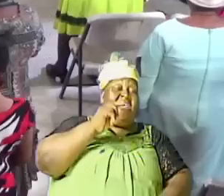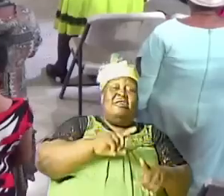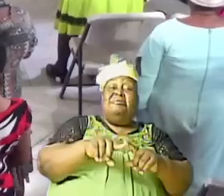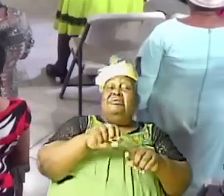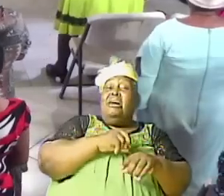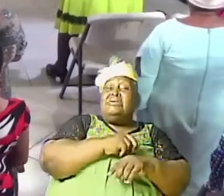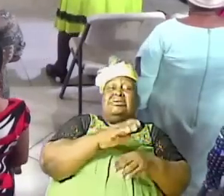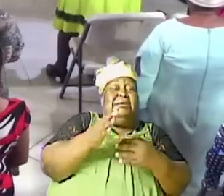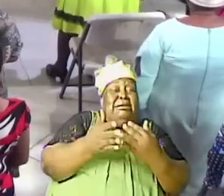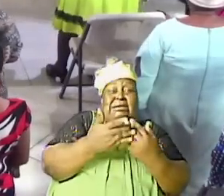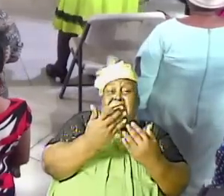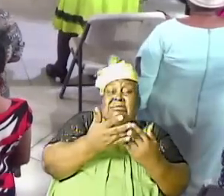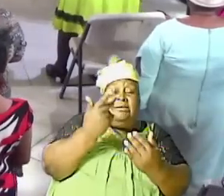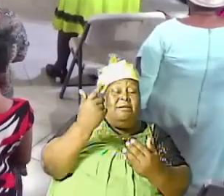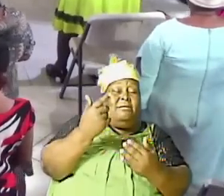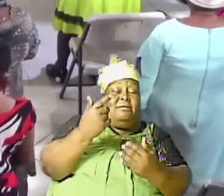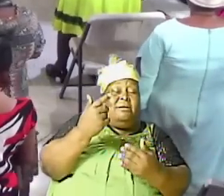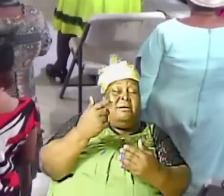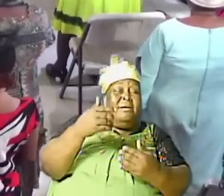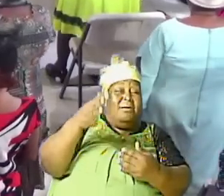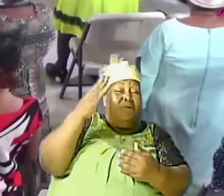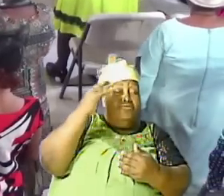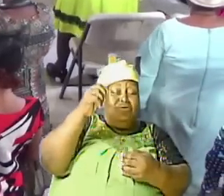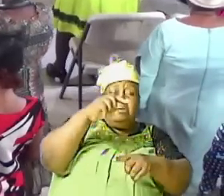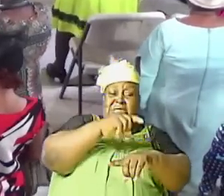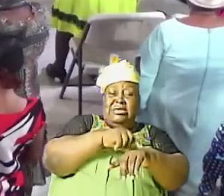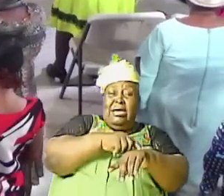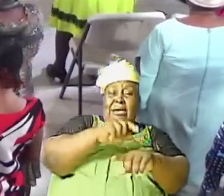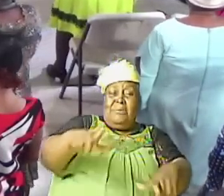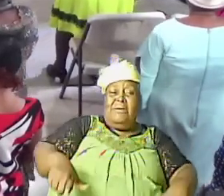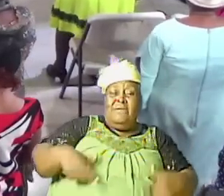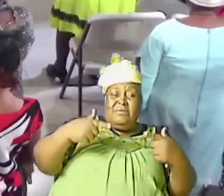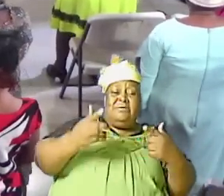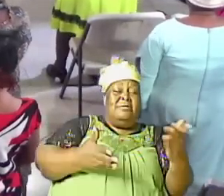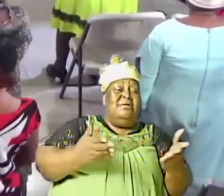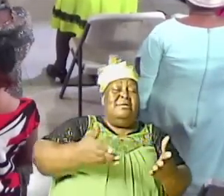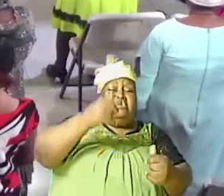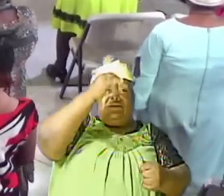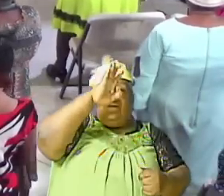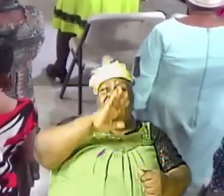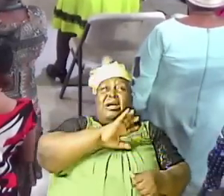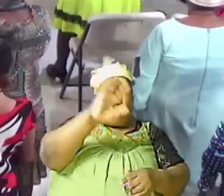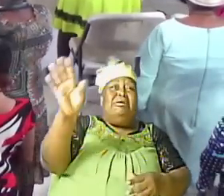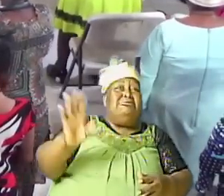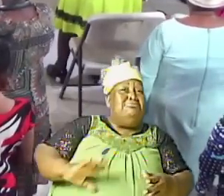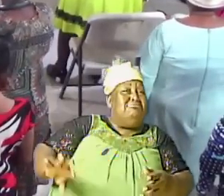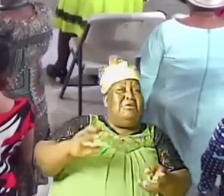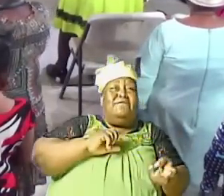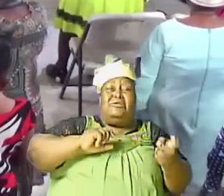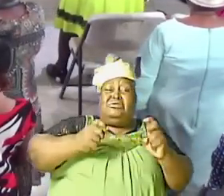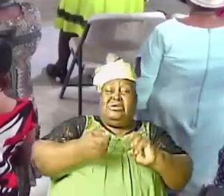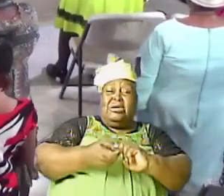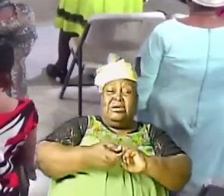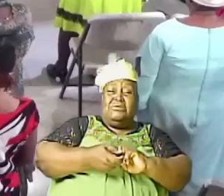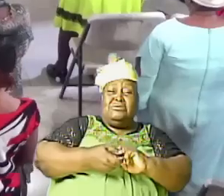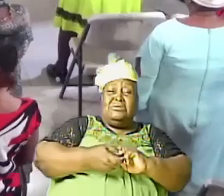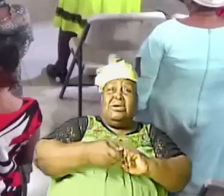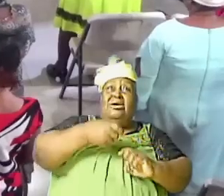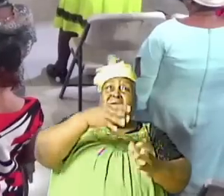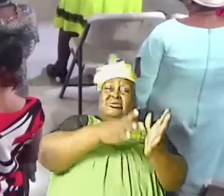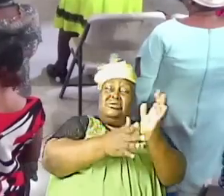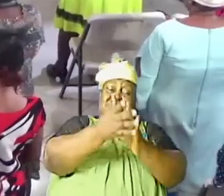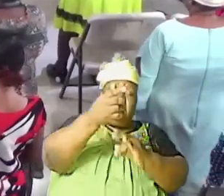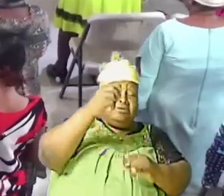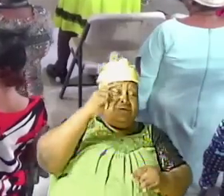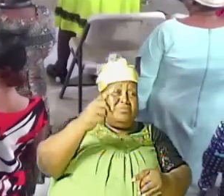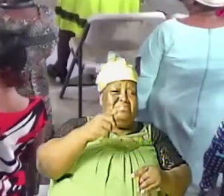we recognize the time that we are living in, we serve a God that never changes. We are the one that do the adjustment. So